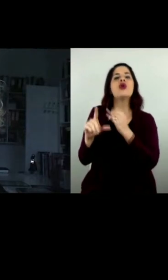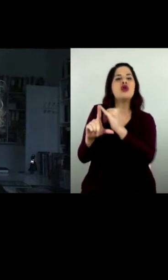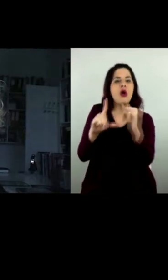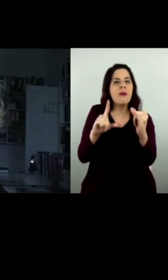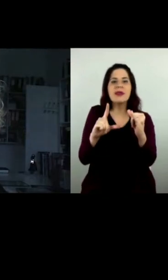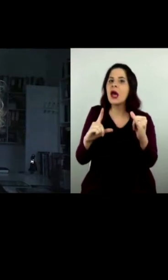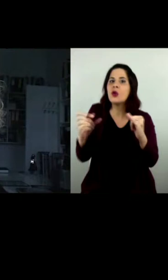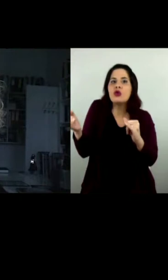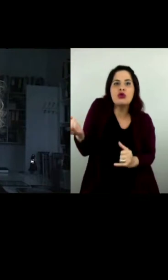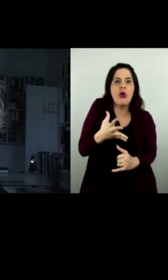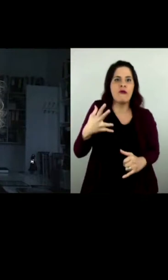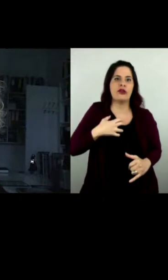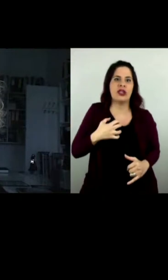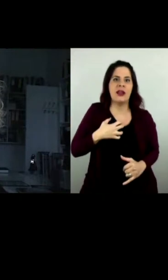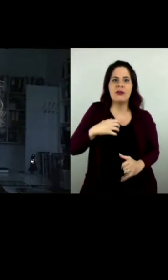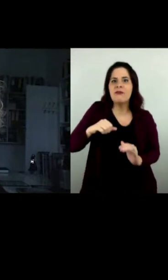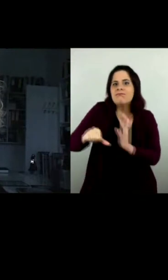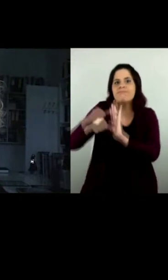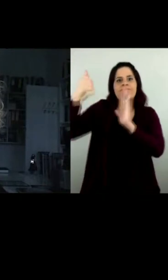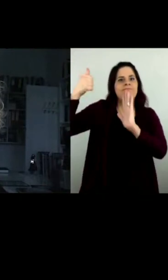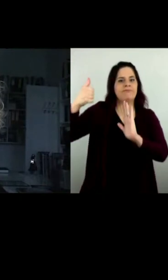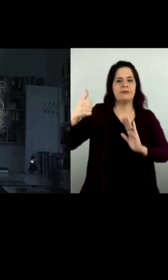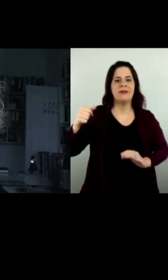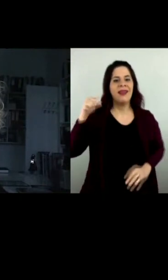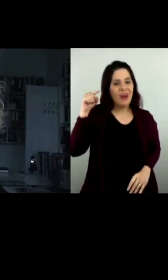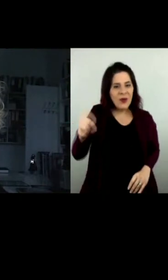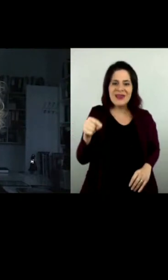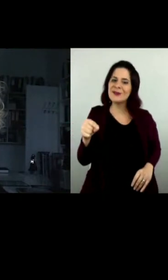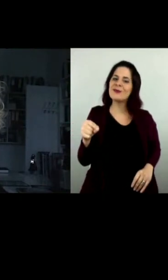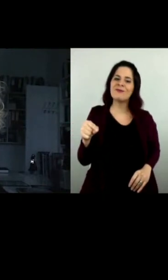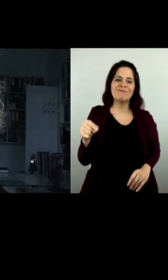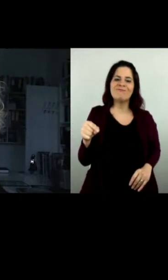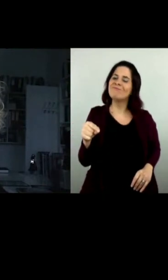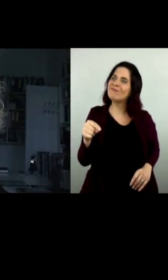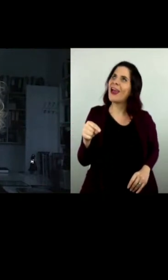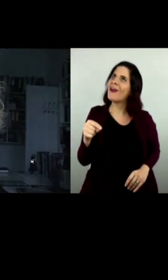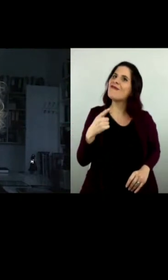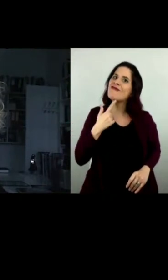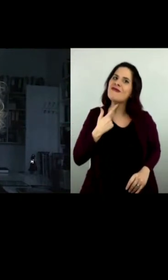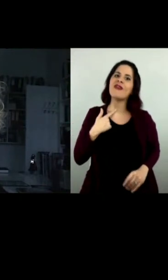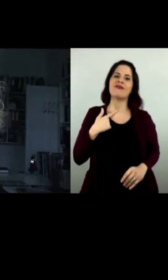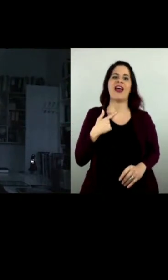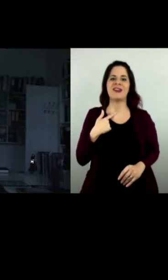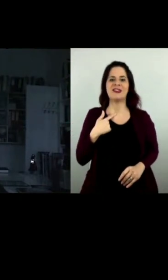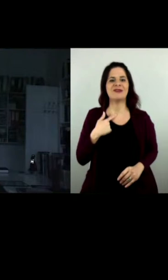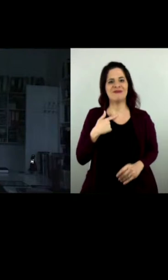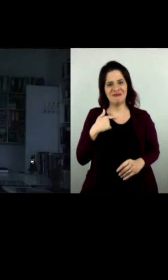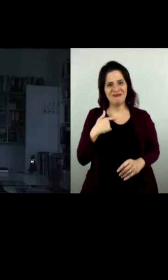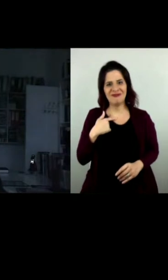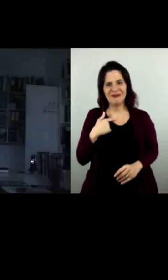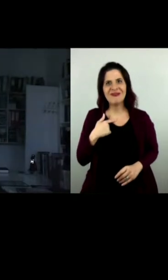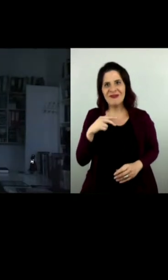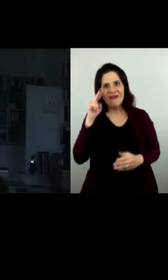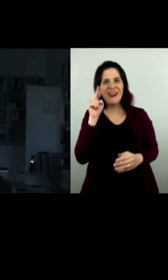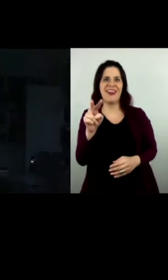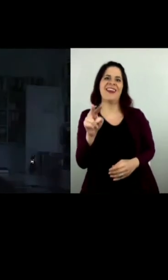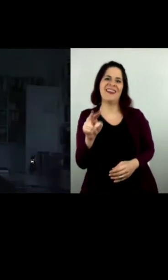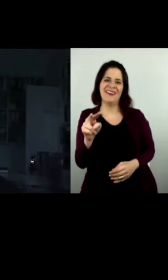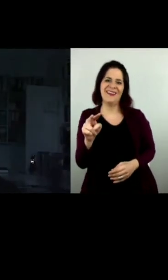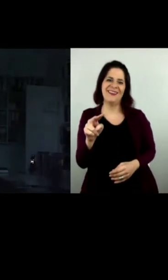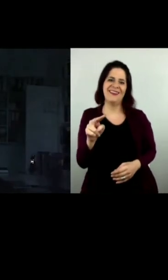was already in that book. And I probably, that's why I'm dying to see when you